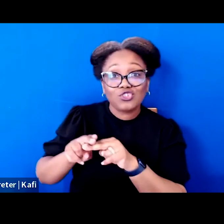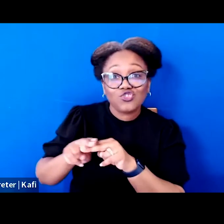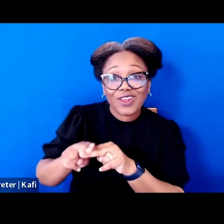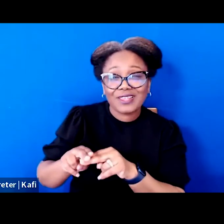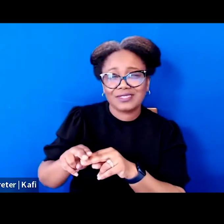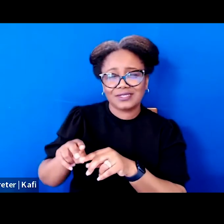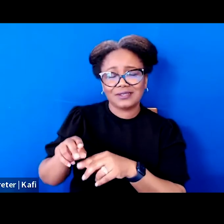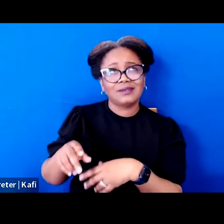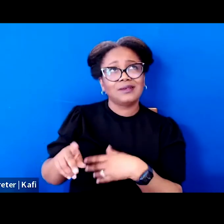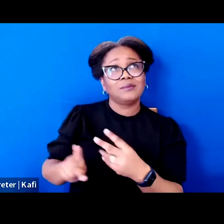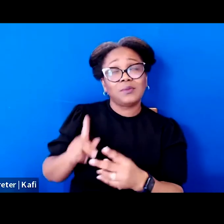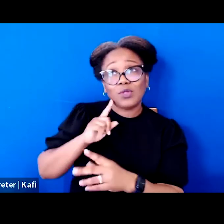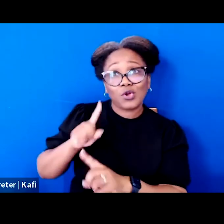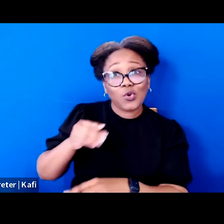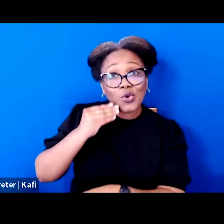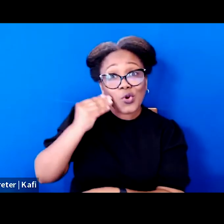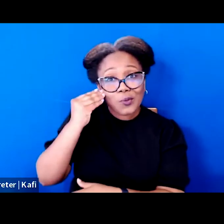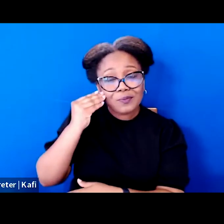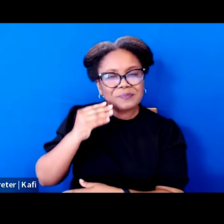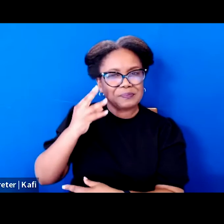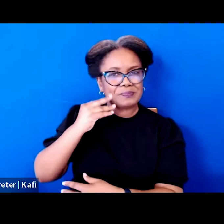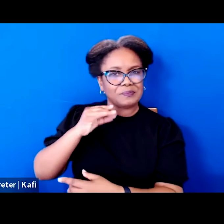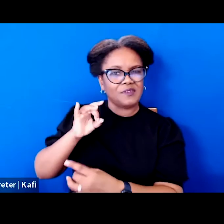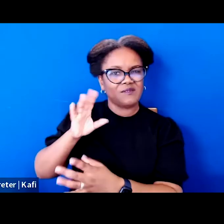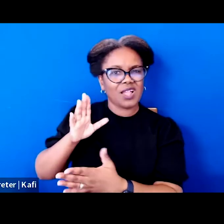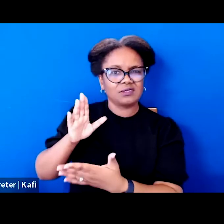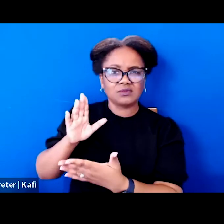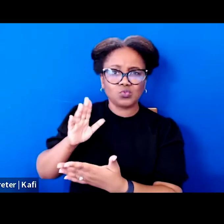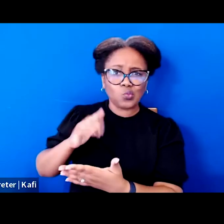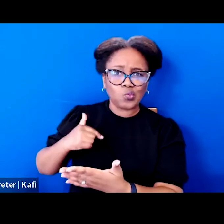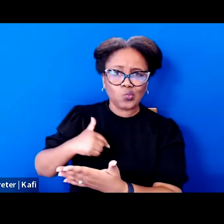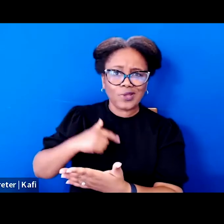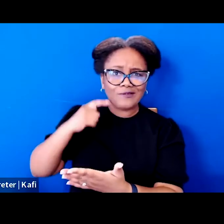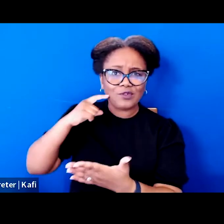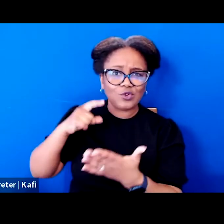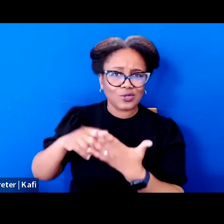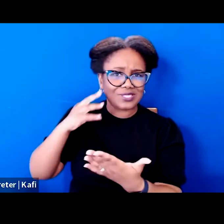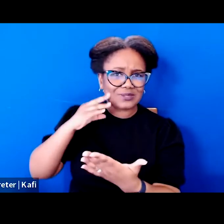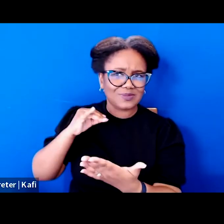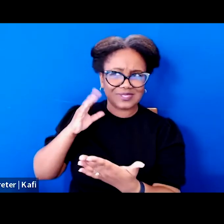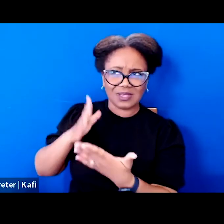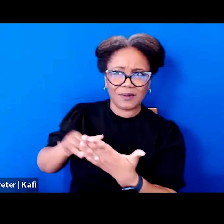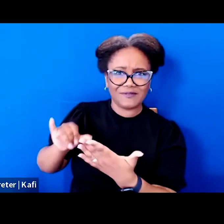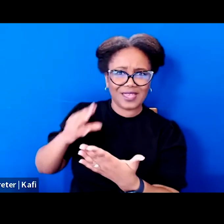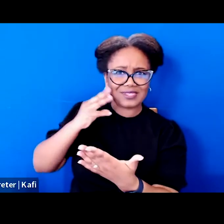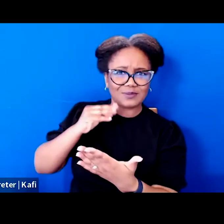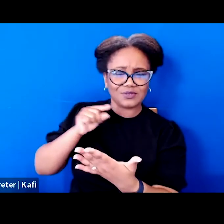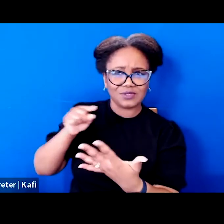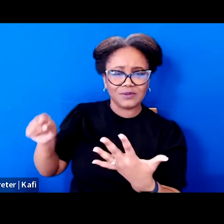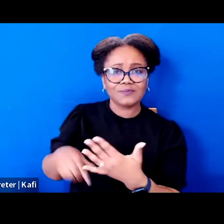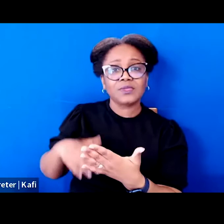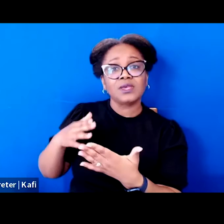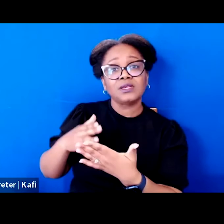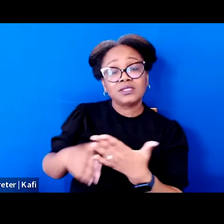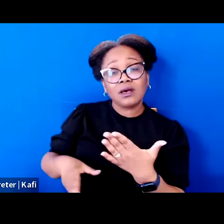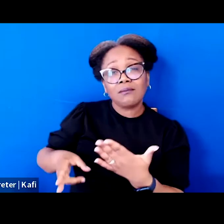when people are going home. There have been a couple of high-profile cases in New York City by which